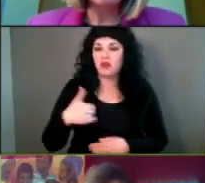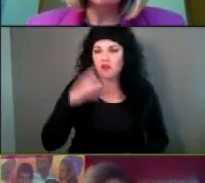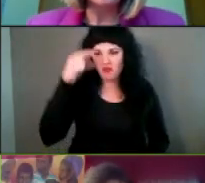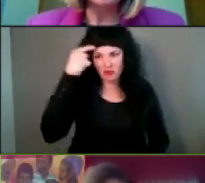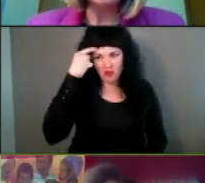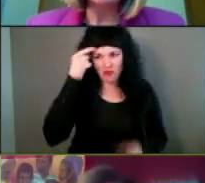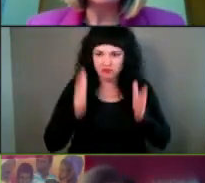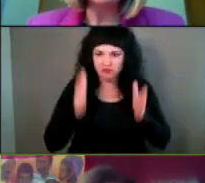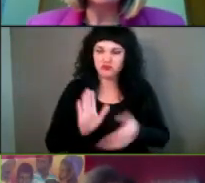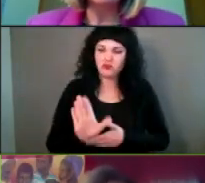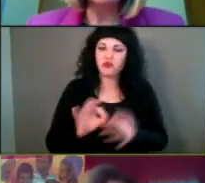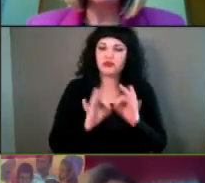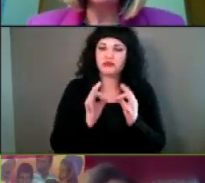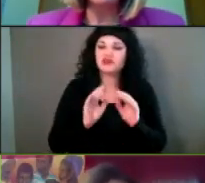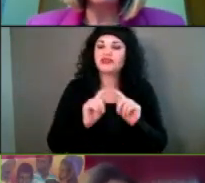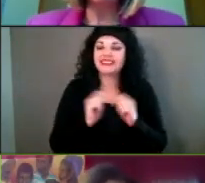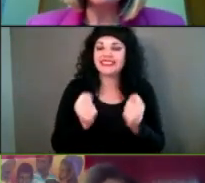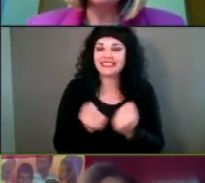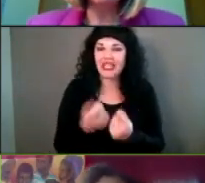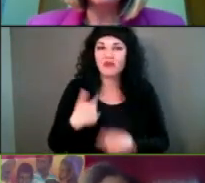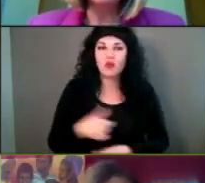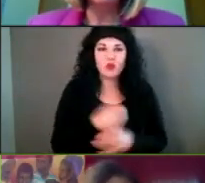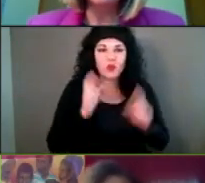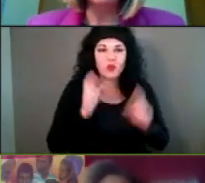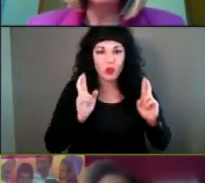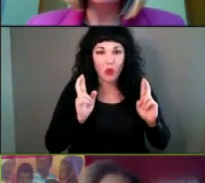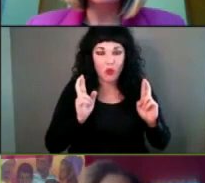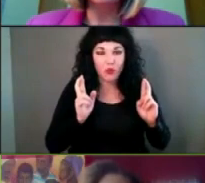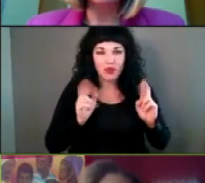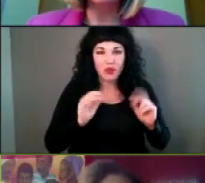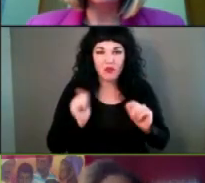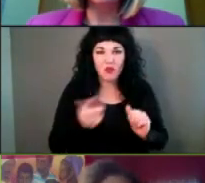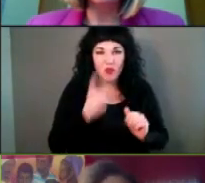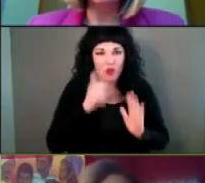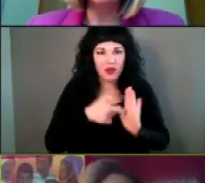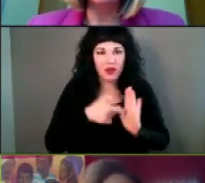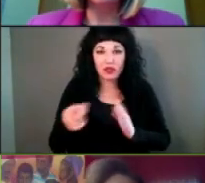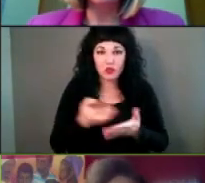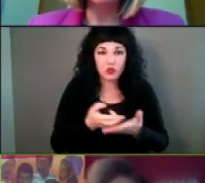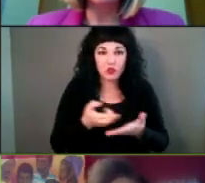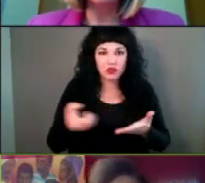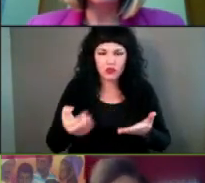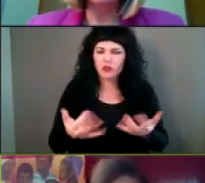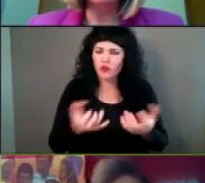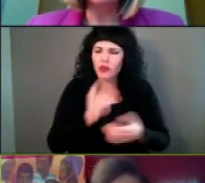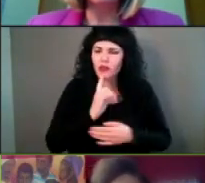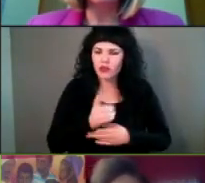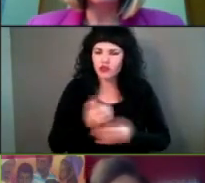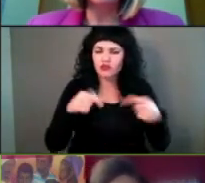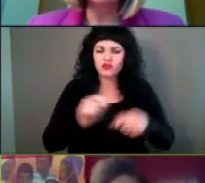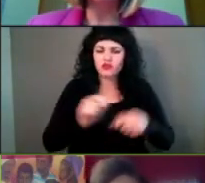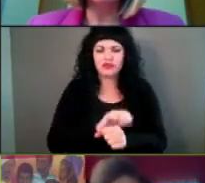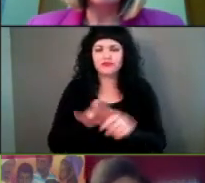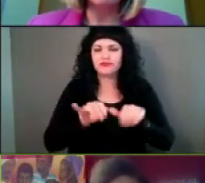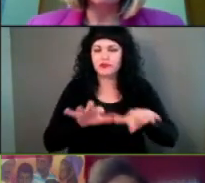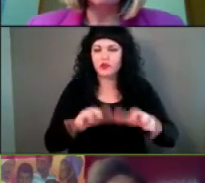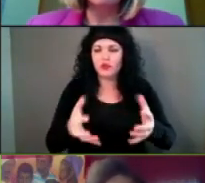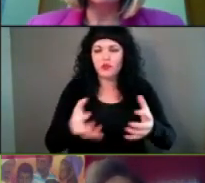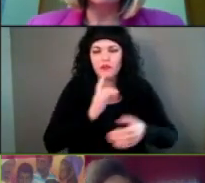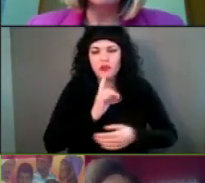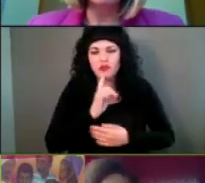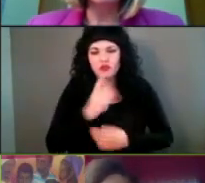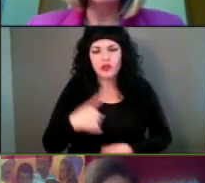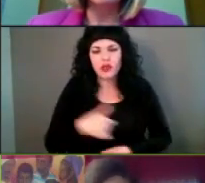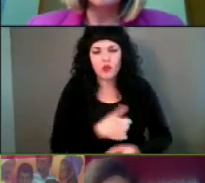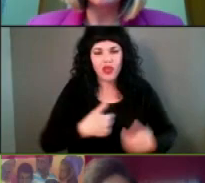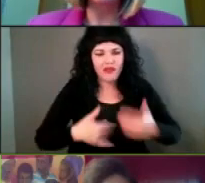you as a resource because we want to make sure in the midst of this pandemic that we are providing quality but healthy and